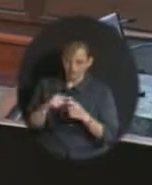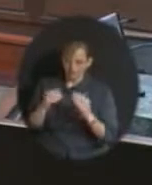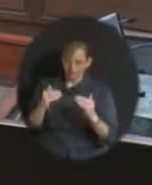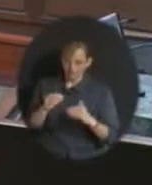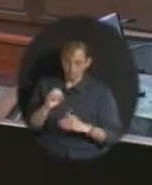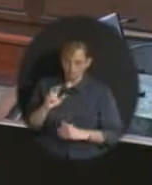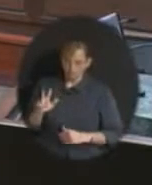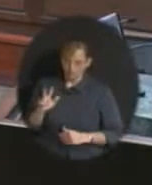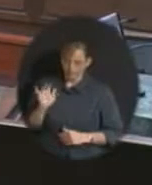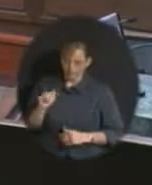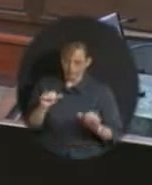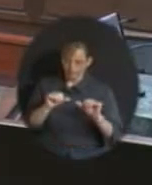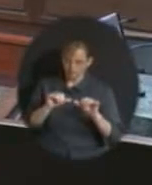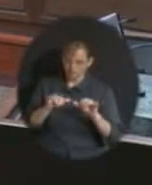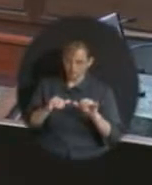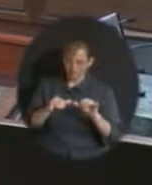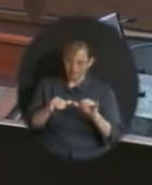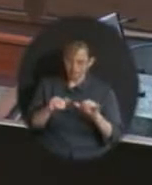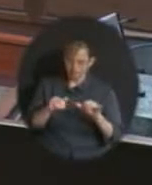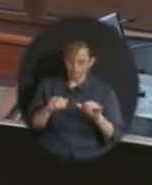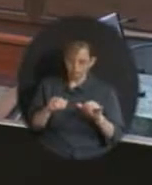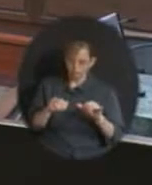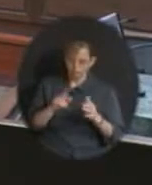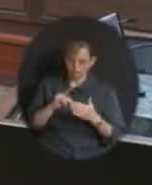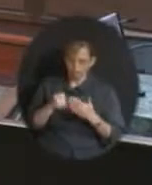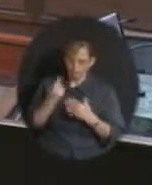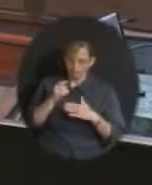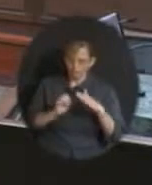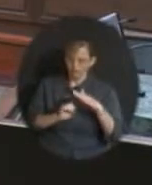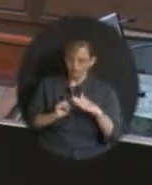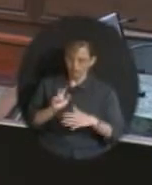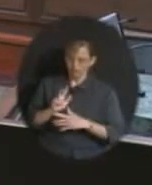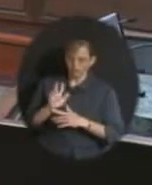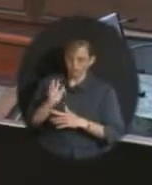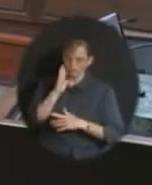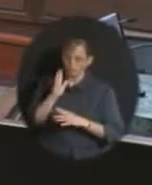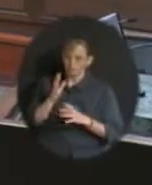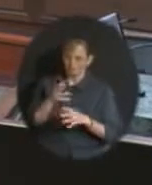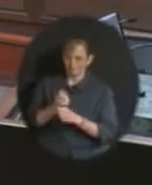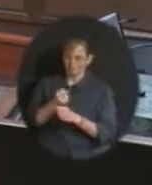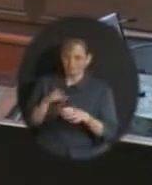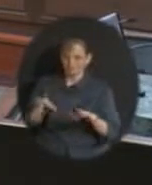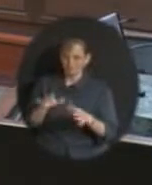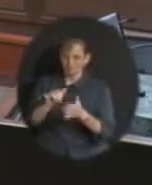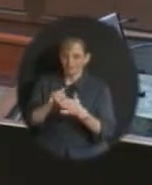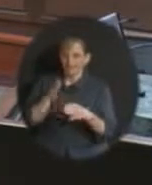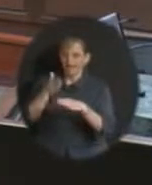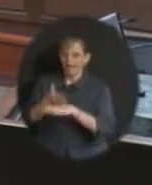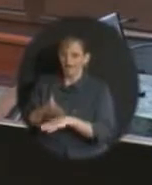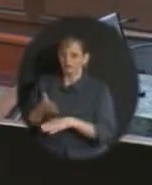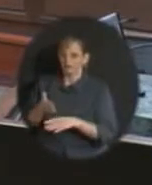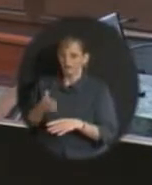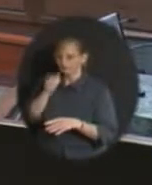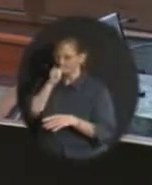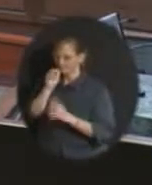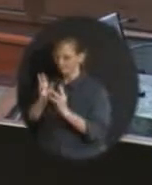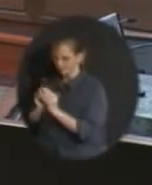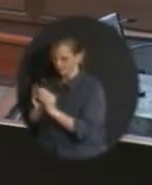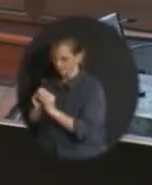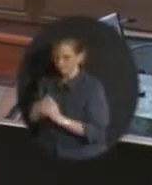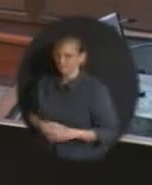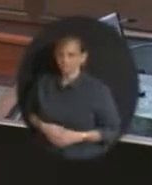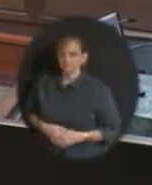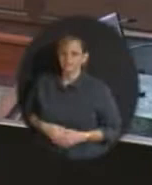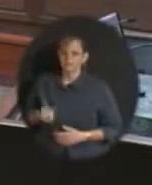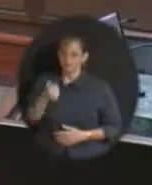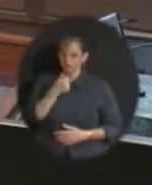involve elementary 35. And we'll take action on that after the executive session. So any questions from